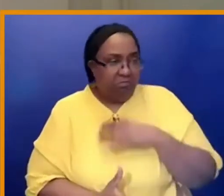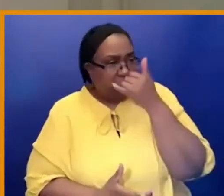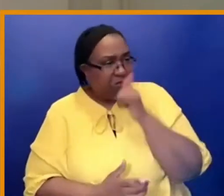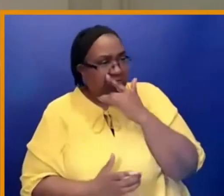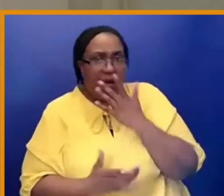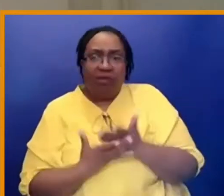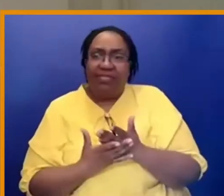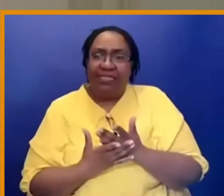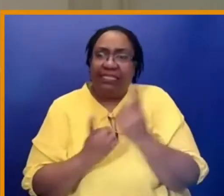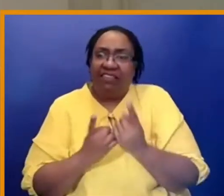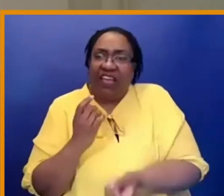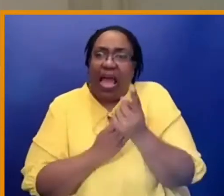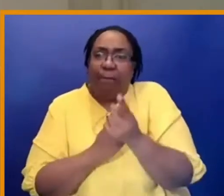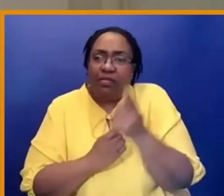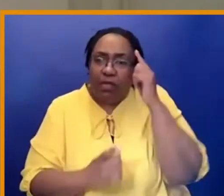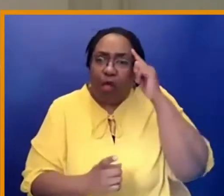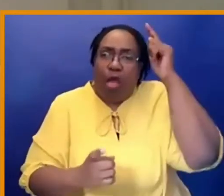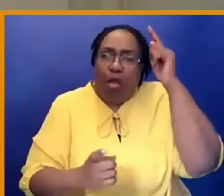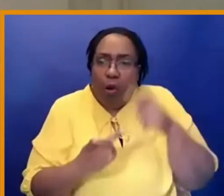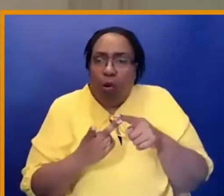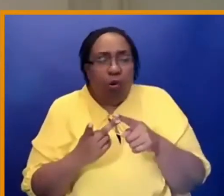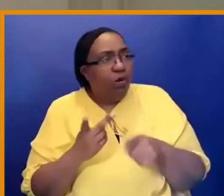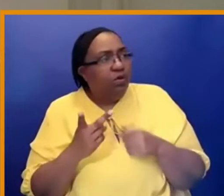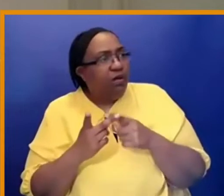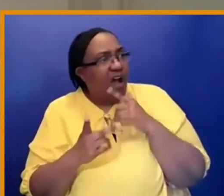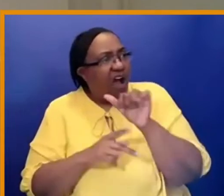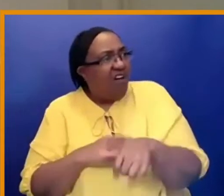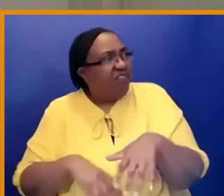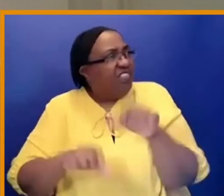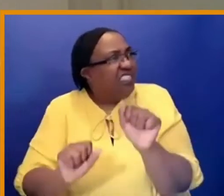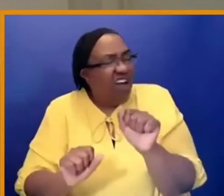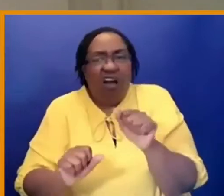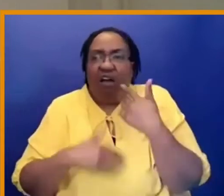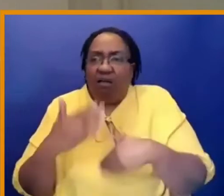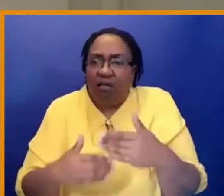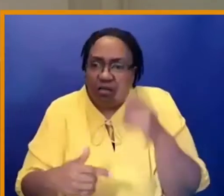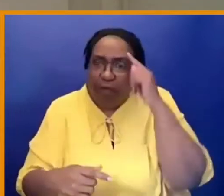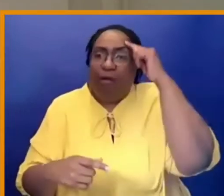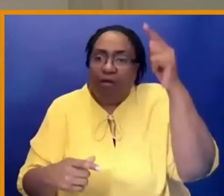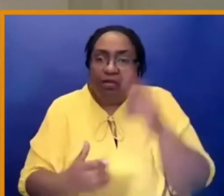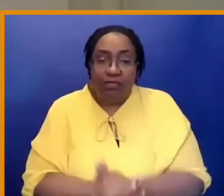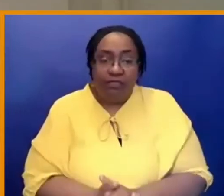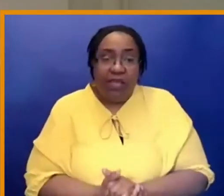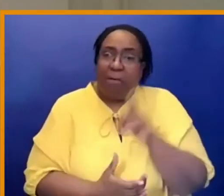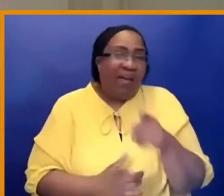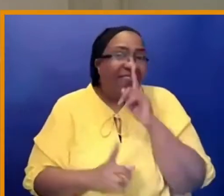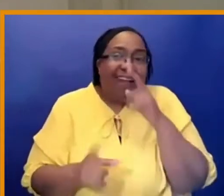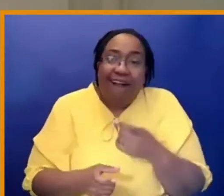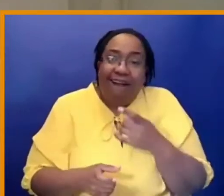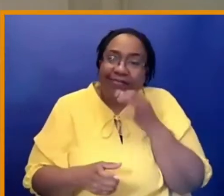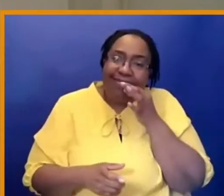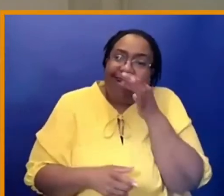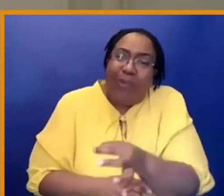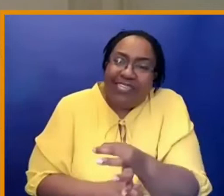it starts. Under the existing system, they wouldn't be able to submit questions, since this would come after the deadline. Under our proposal, they will be able